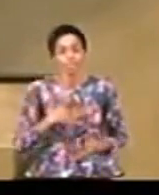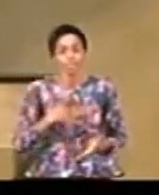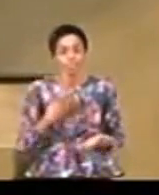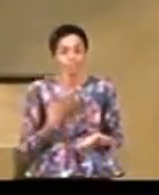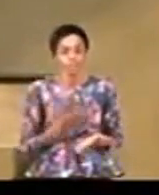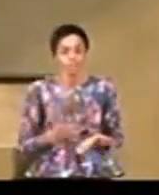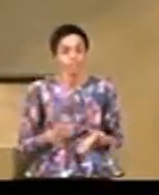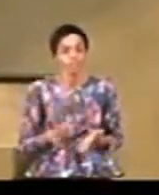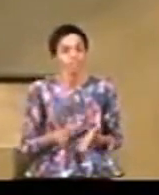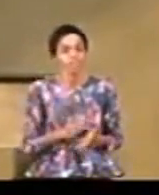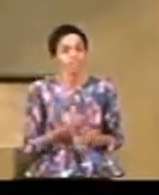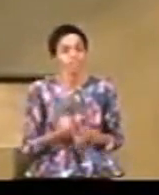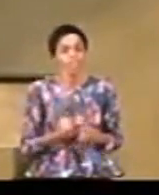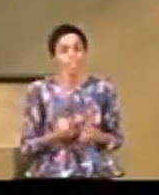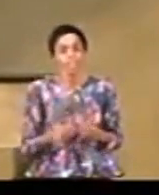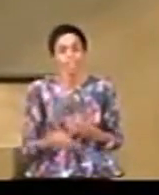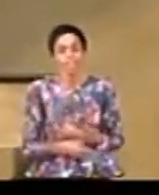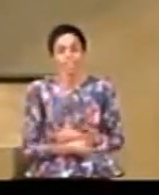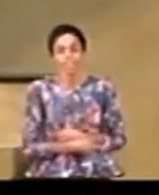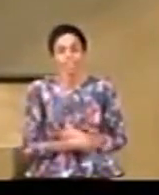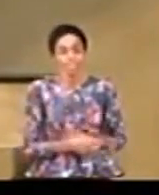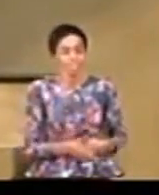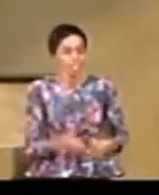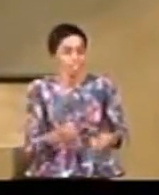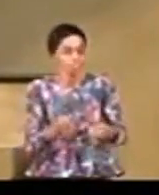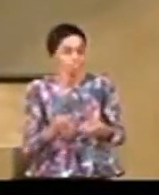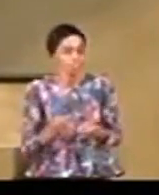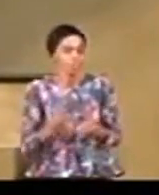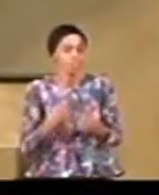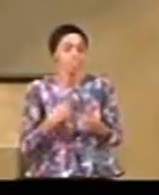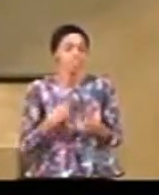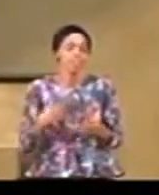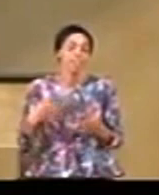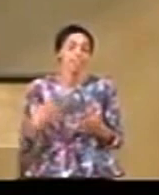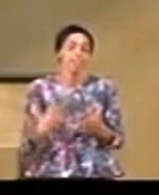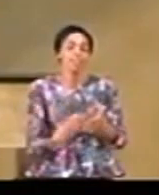Lord, my songs every day.